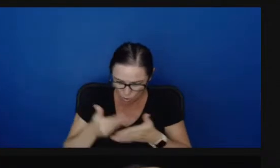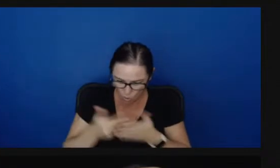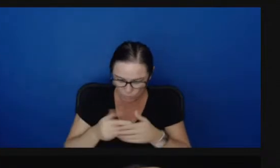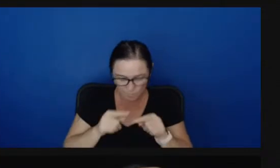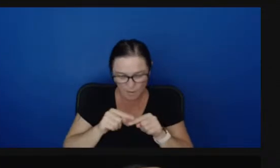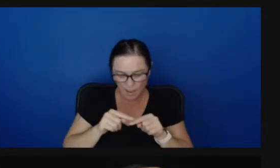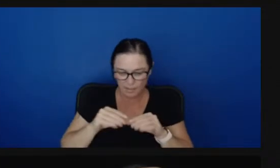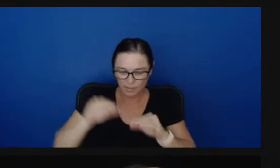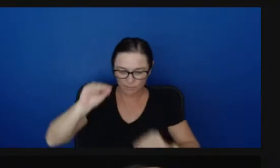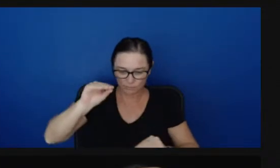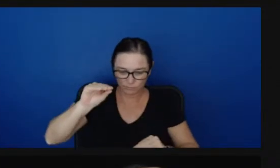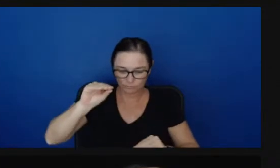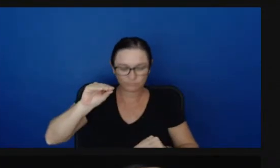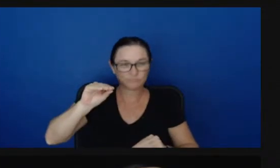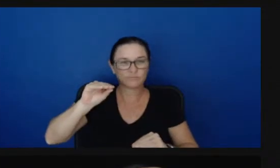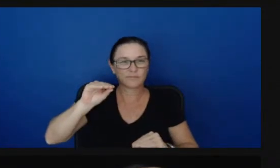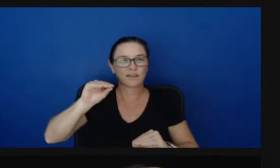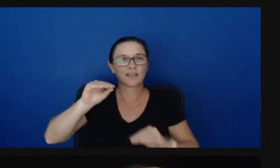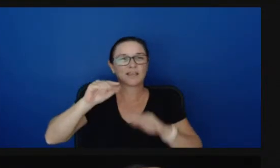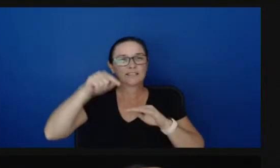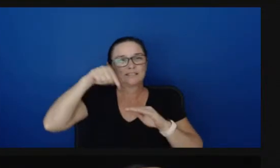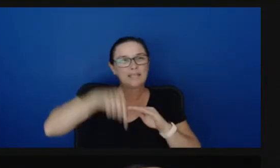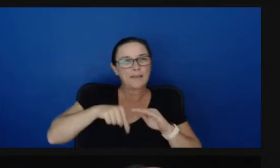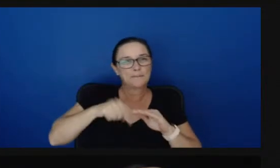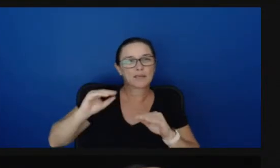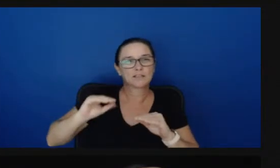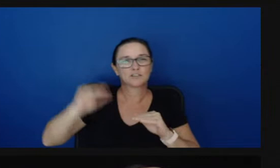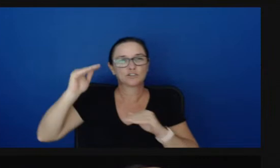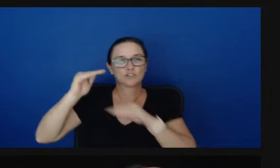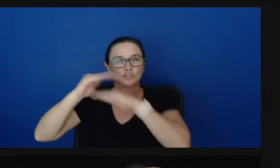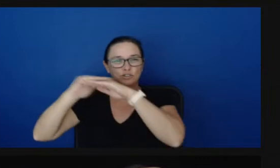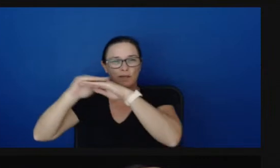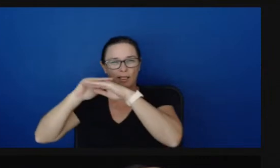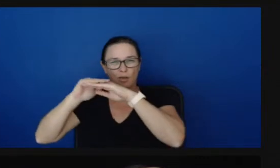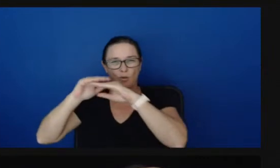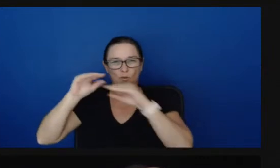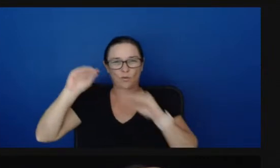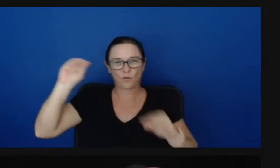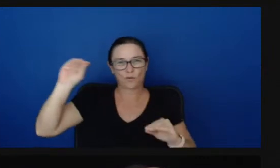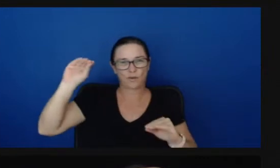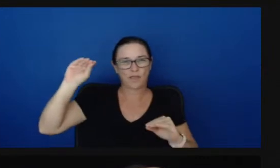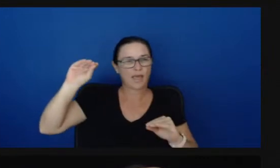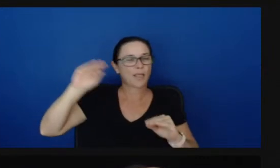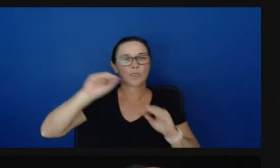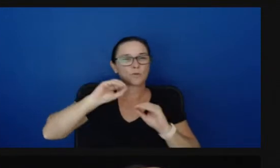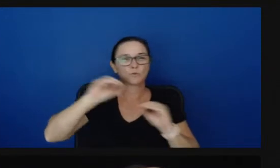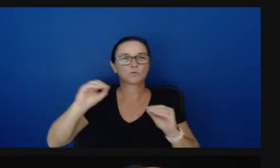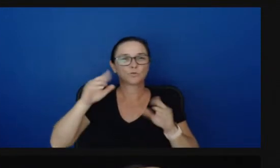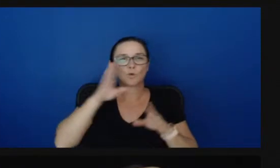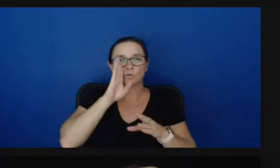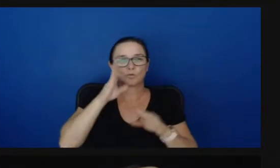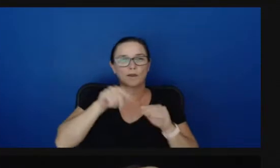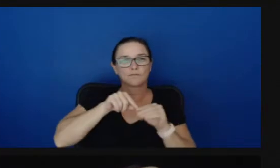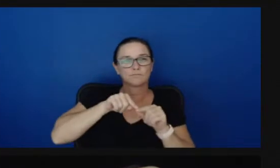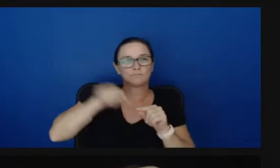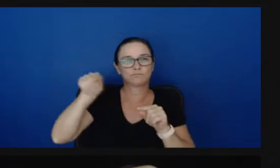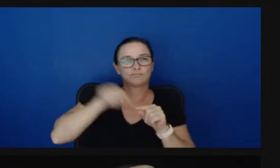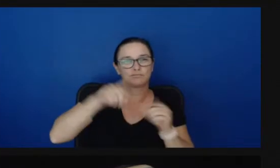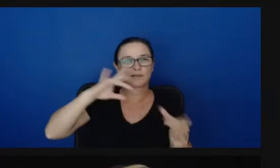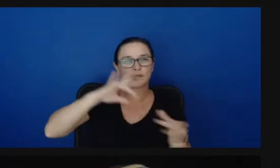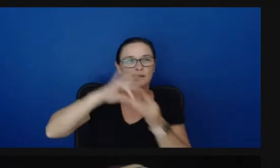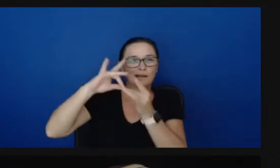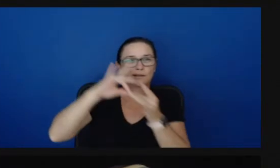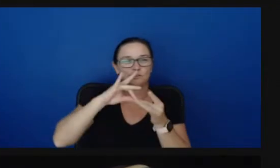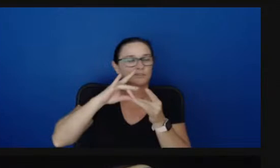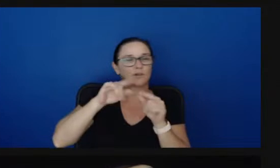one's much deeper, and that's why it matters. With no path, no direct path up between them, the path. This is earthquakes for a long period of time